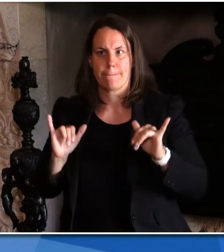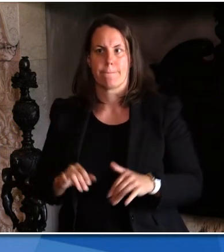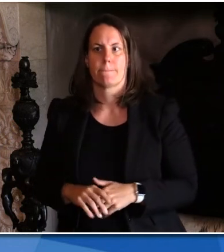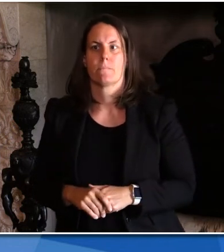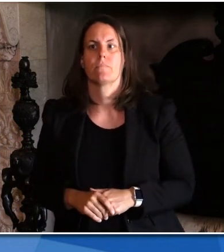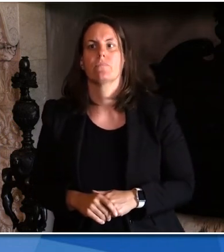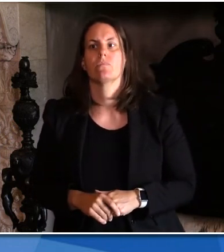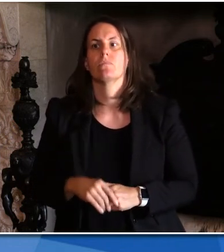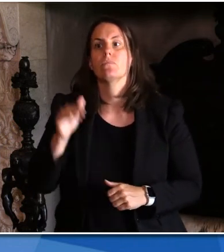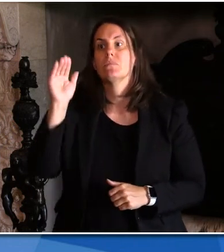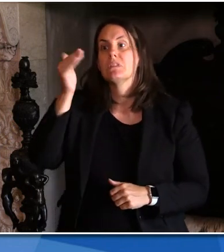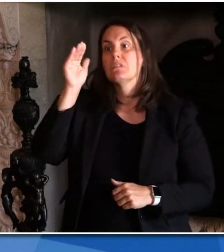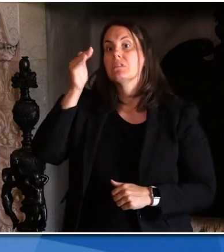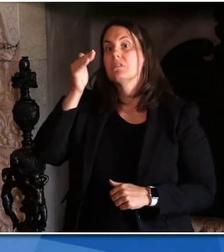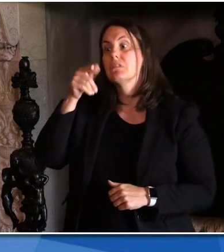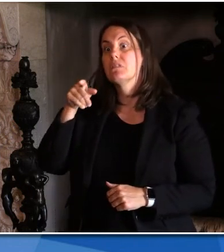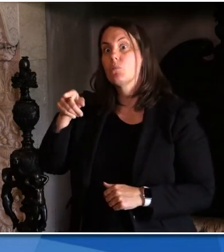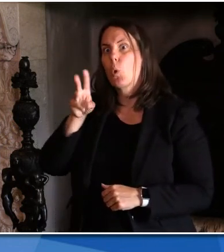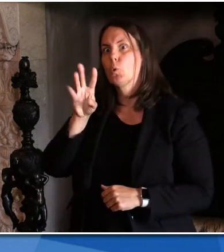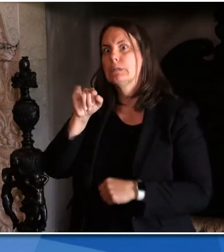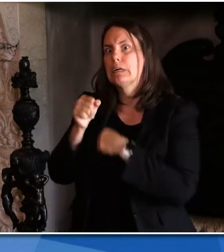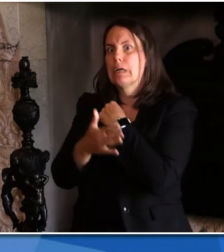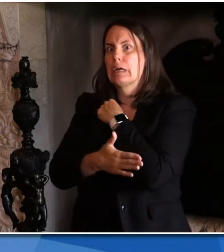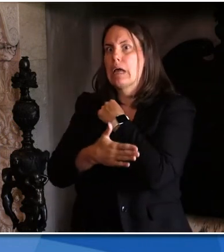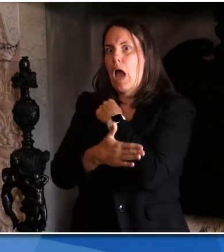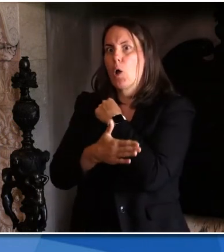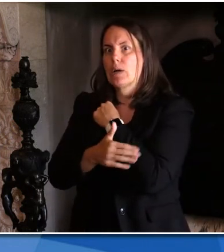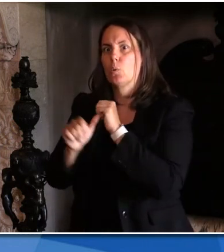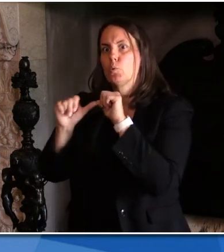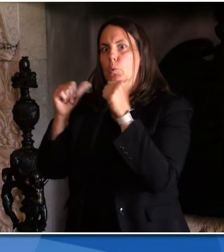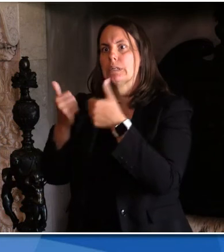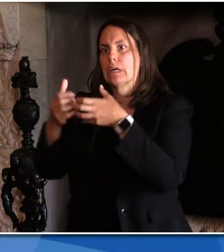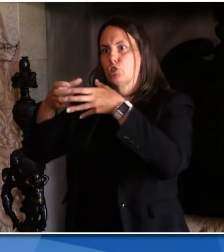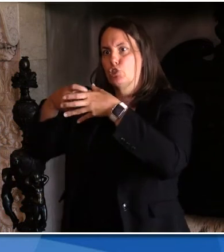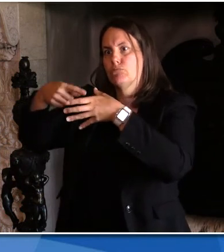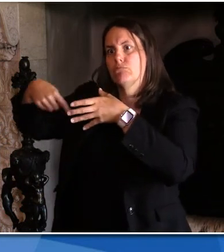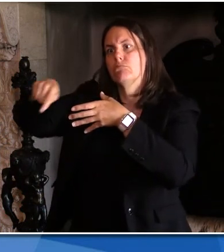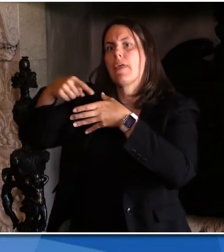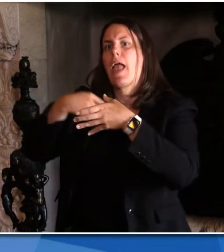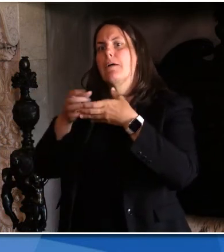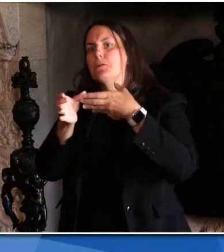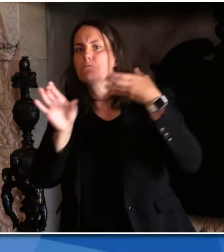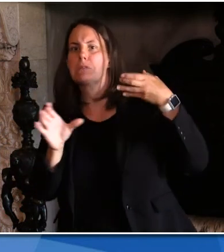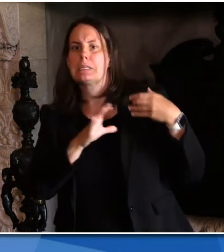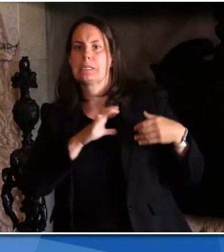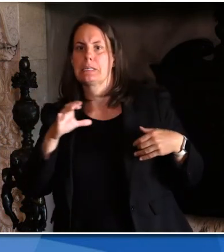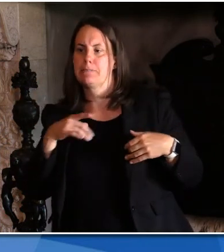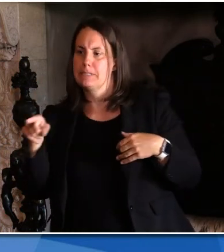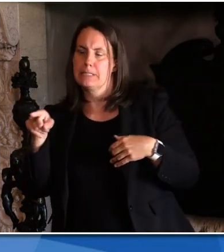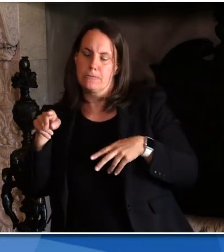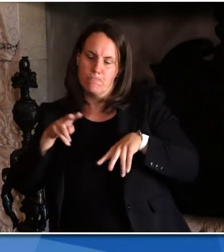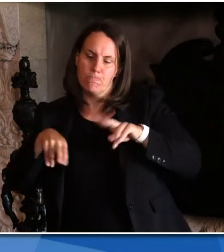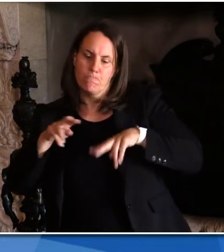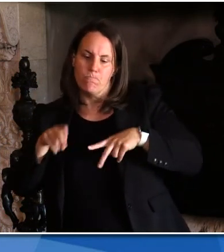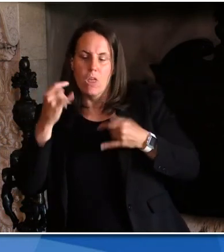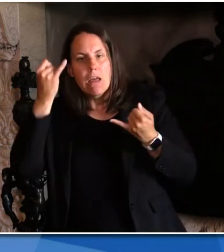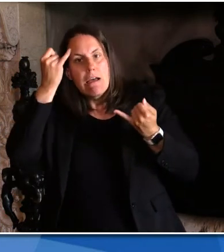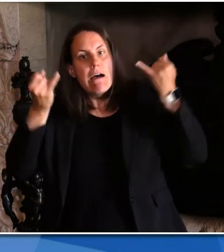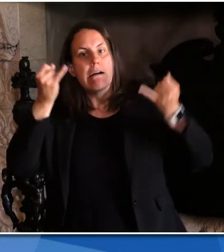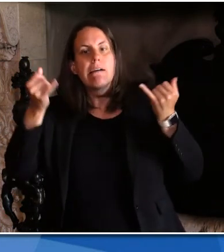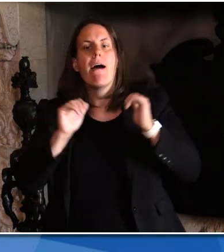counties create these different rules, emergency orders, basically. And I wanted to see if DHS